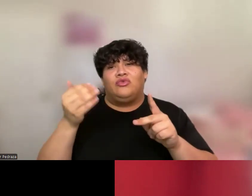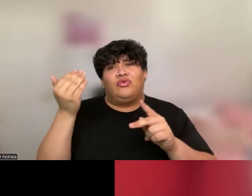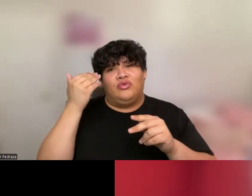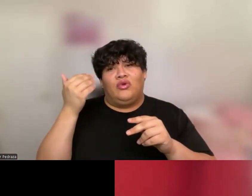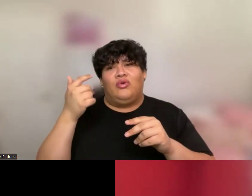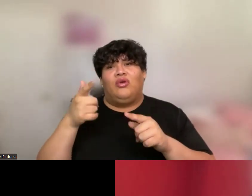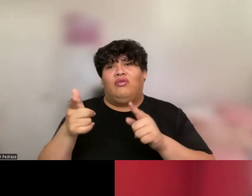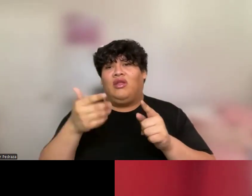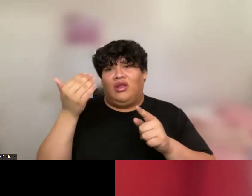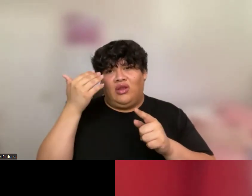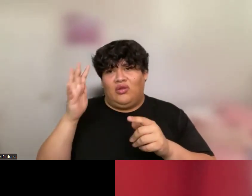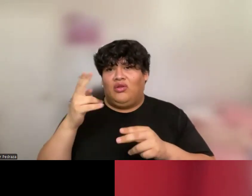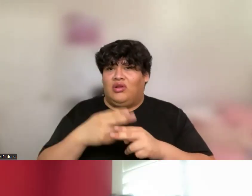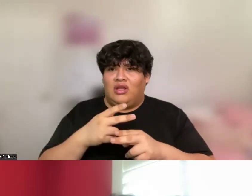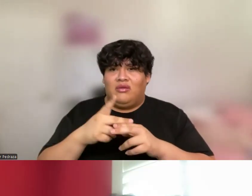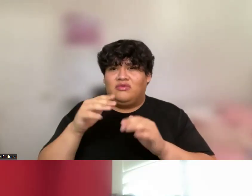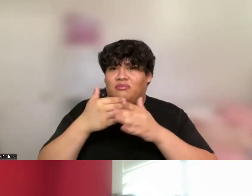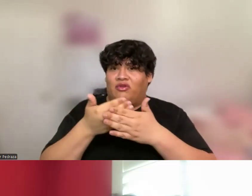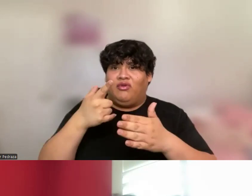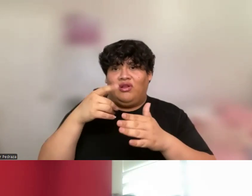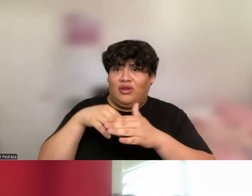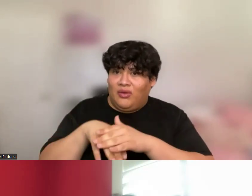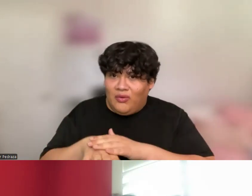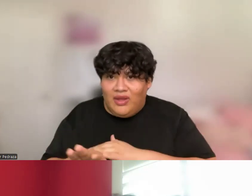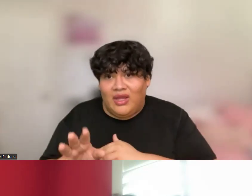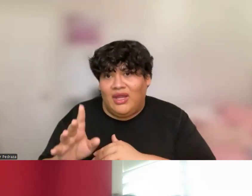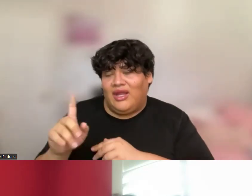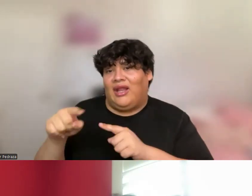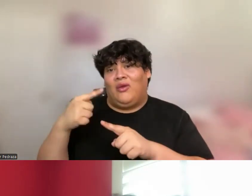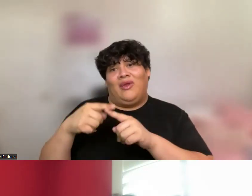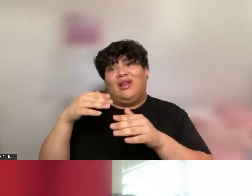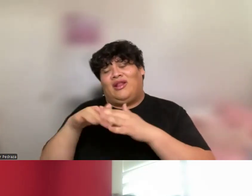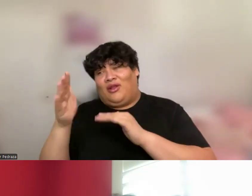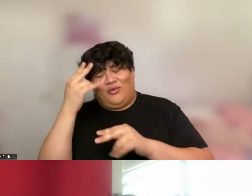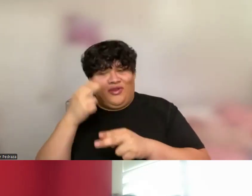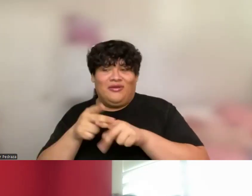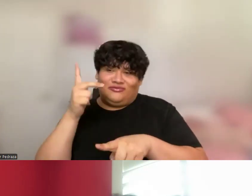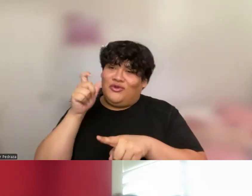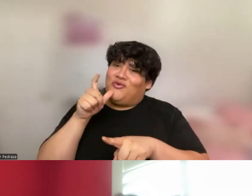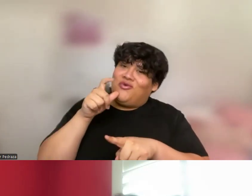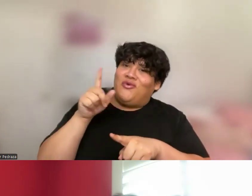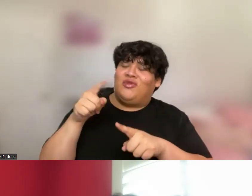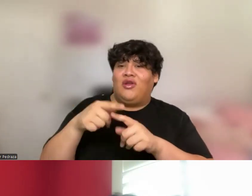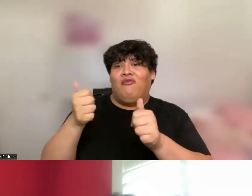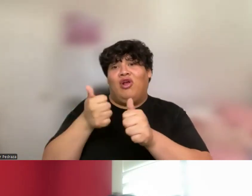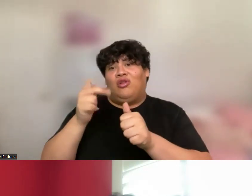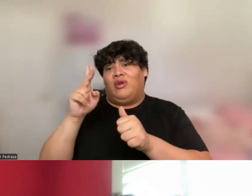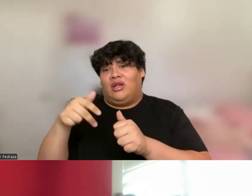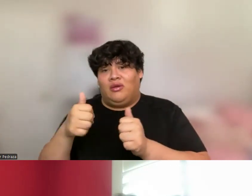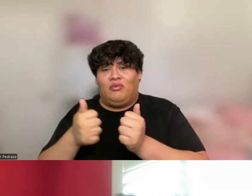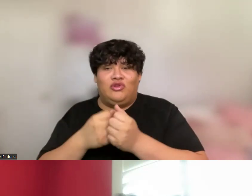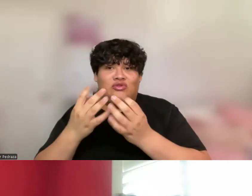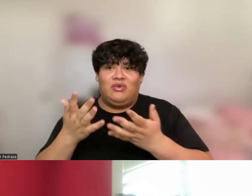residents. They know their names before they even release the census. They're visiting them for a second, third, time. They're following up on so many